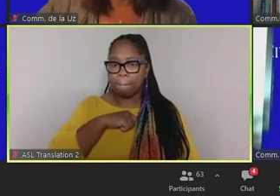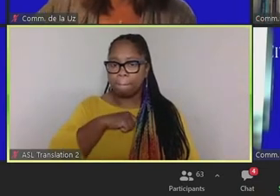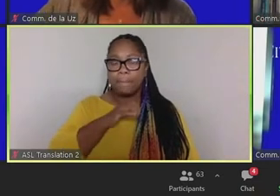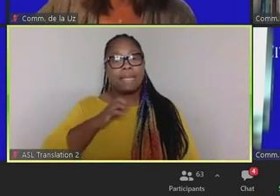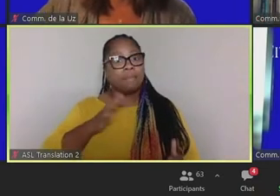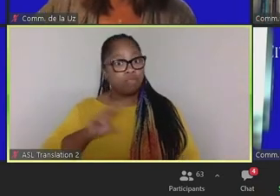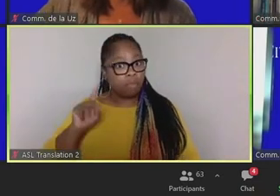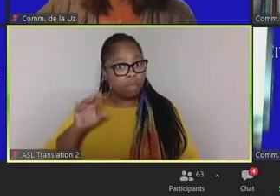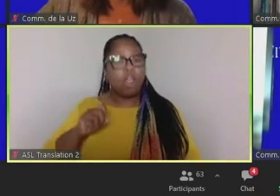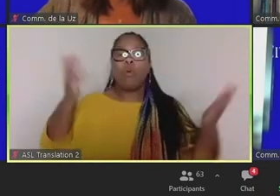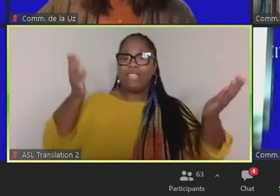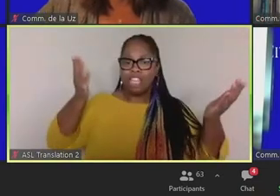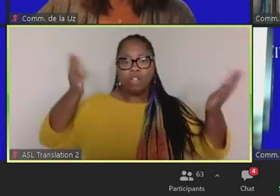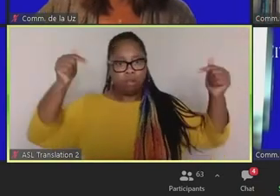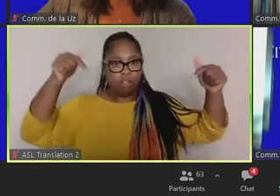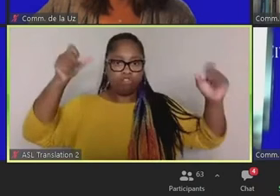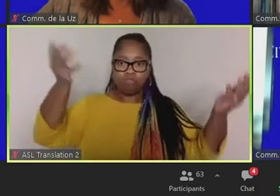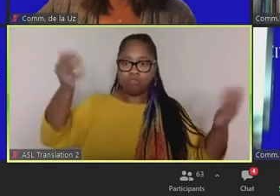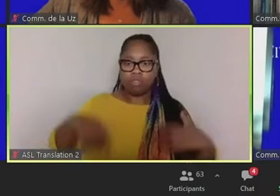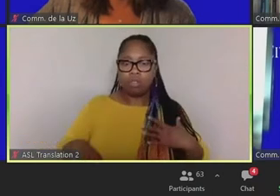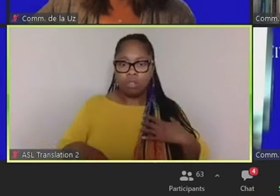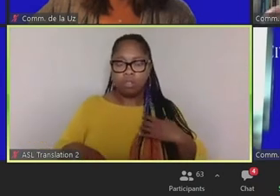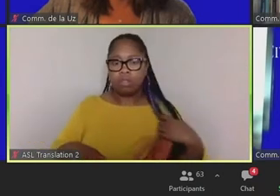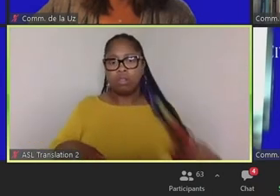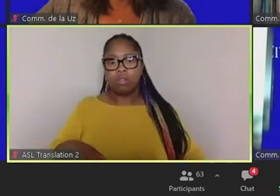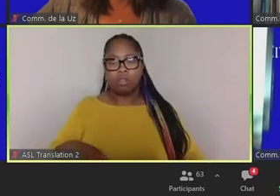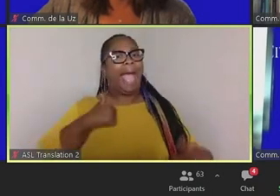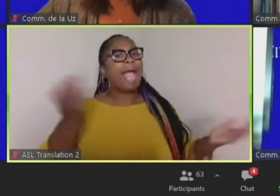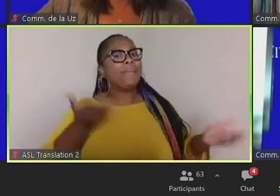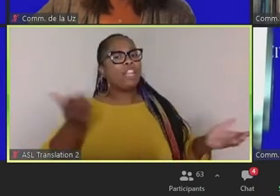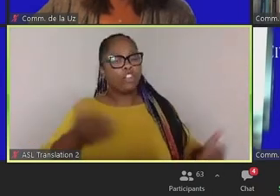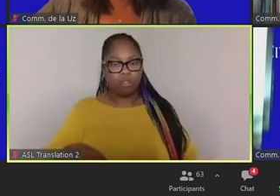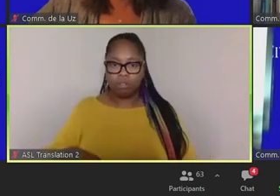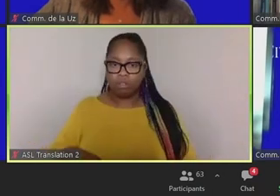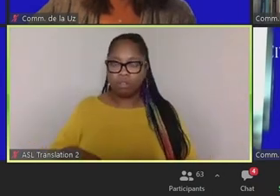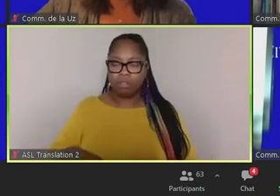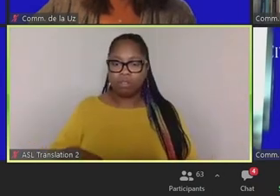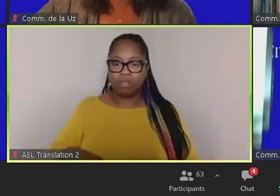Commissioner Marin. Here. Here. I am here. Ortiz.